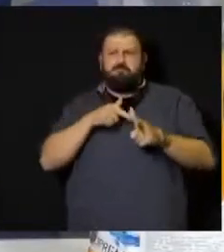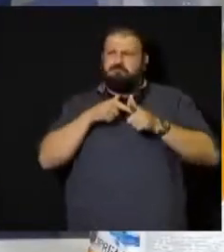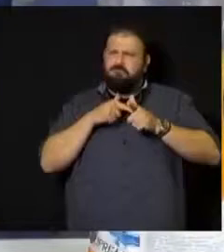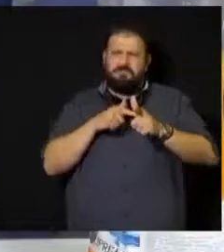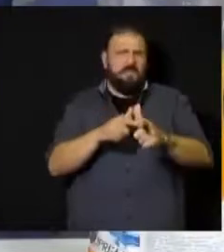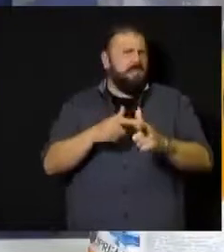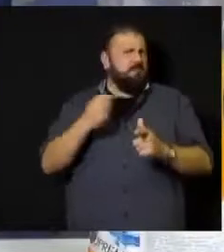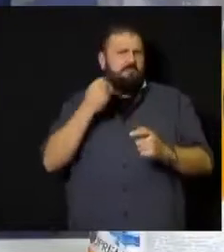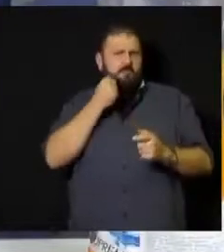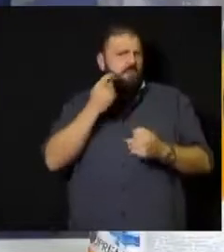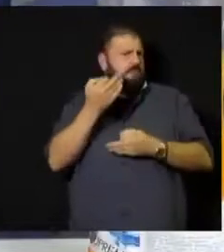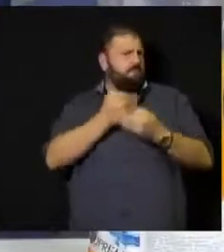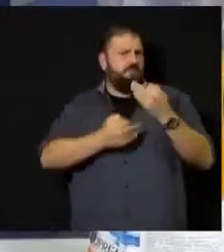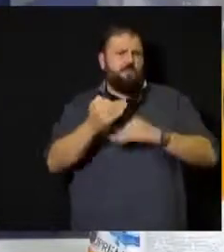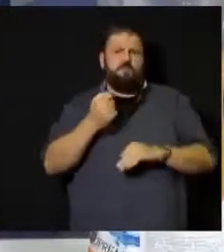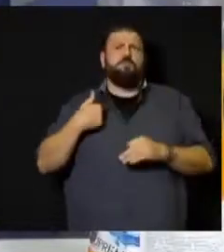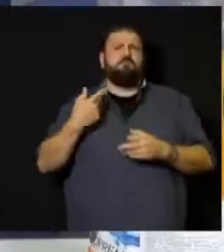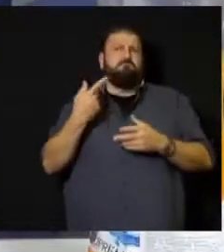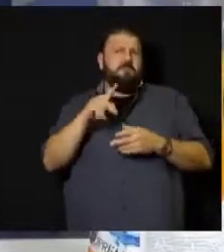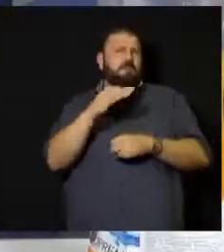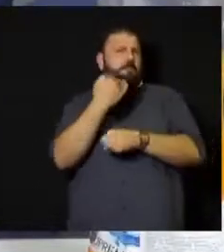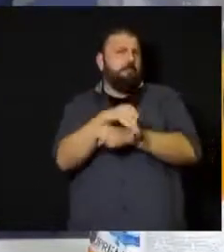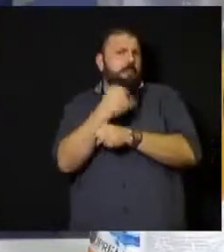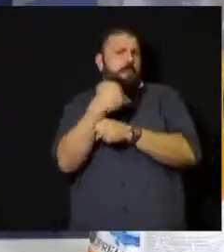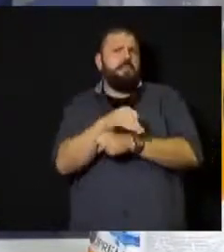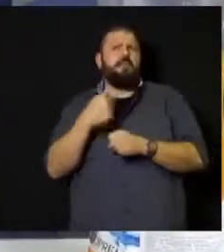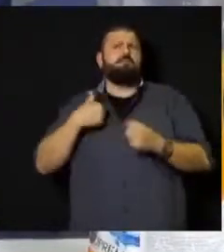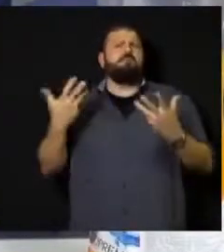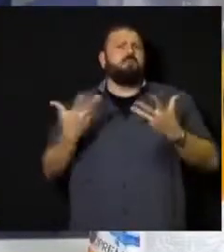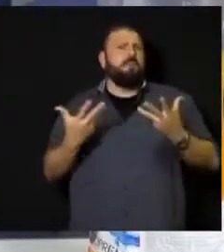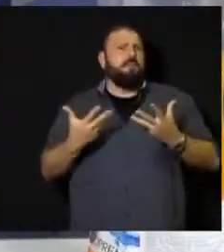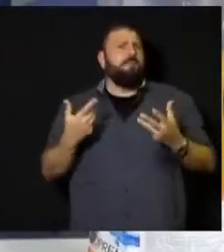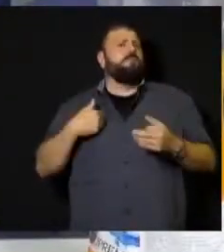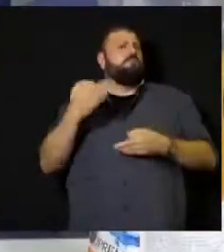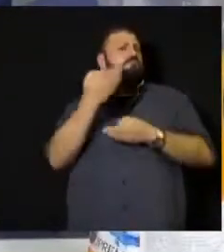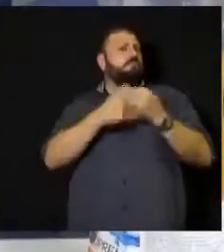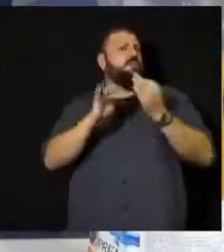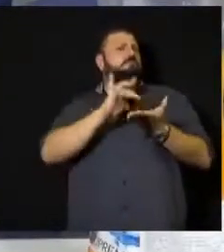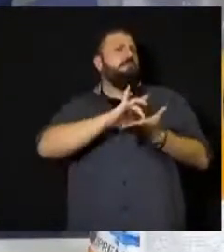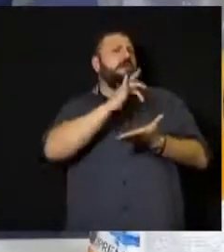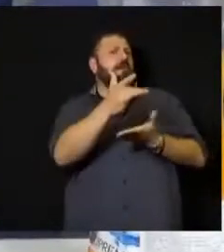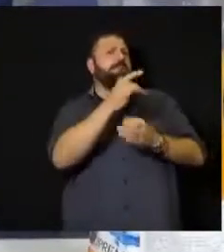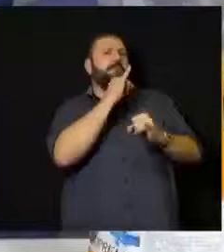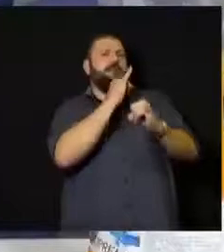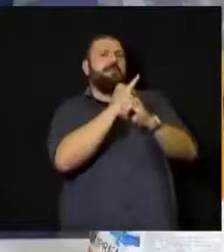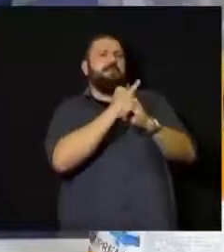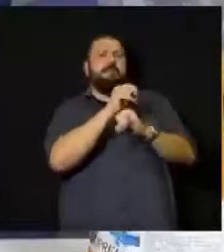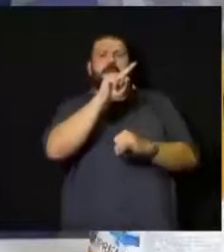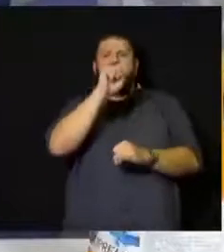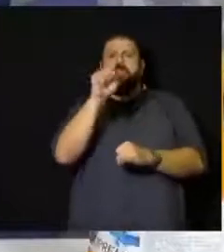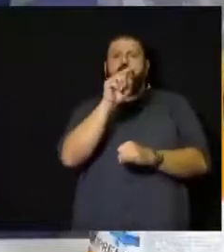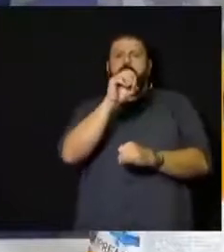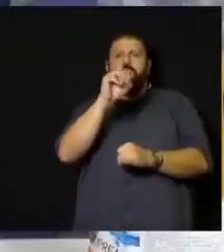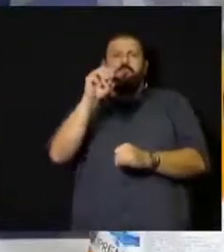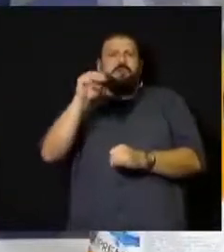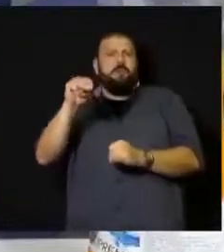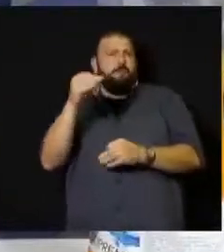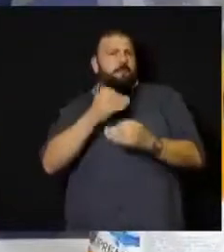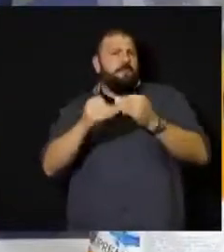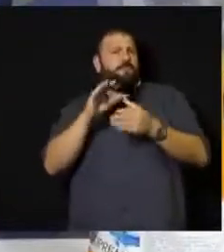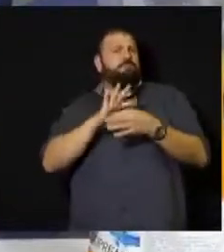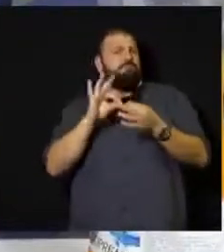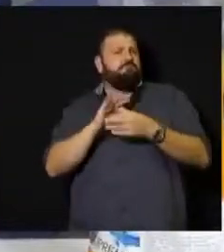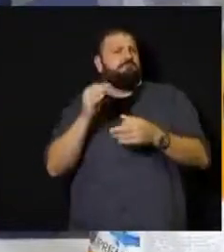we have to continue. This is temporary, of course. And what did we do? Well, we went through Zoom. We all would meet,